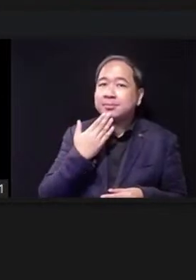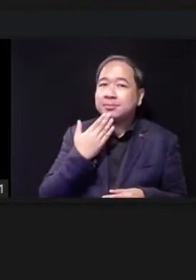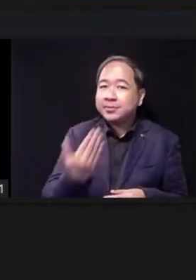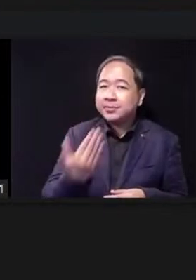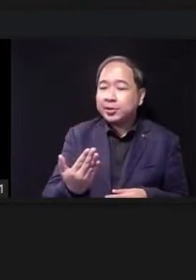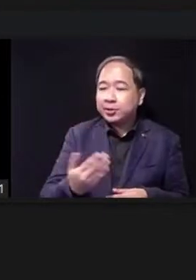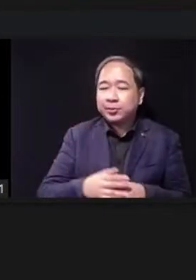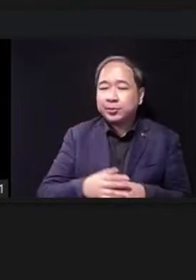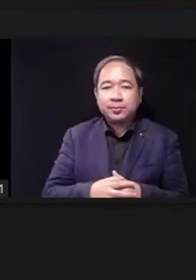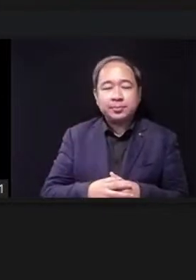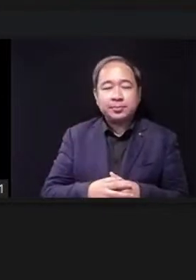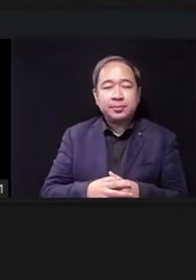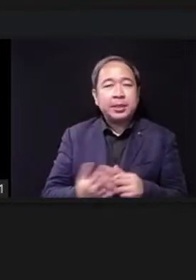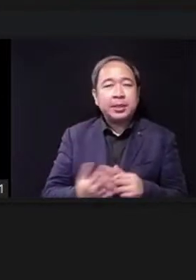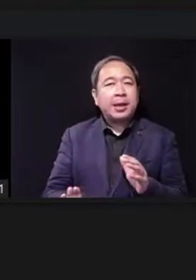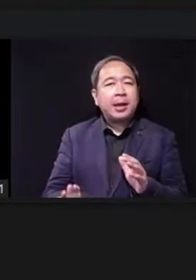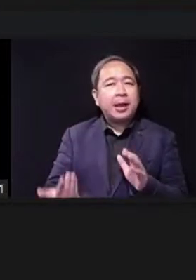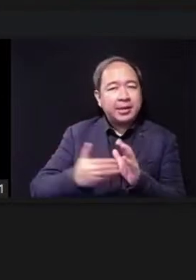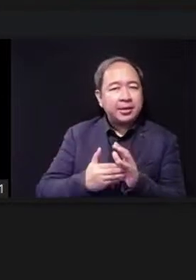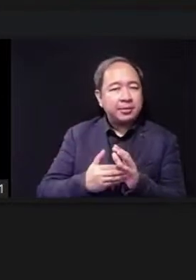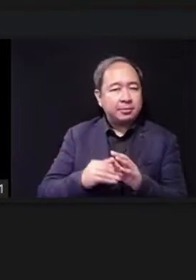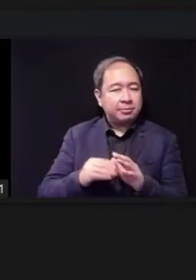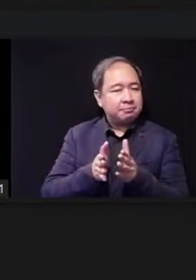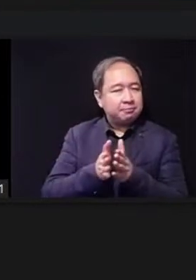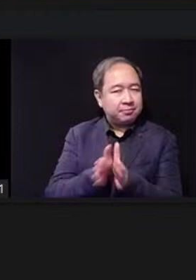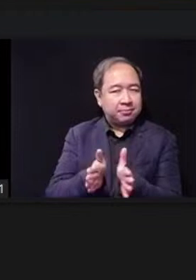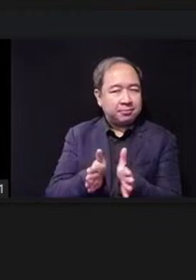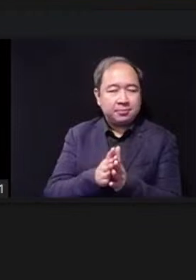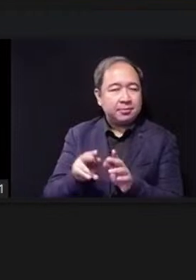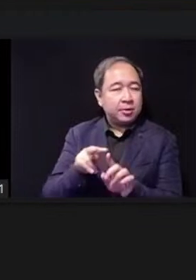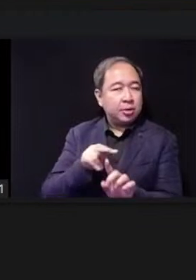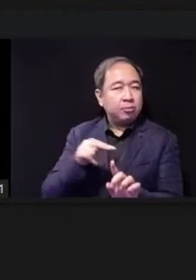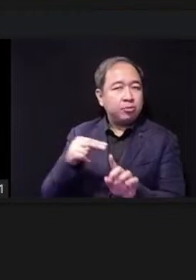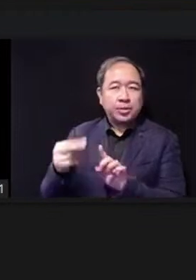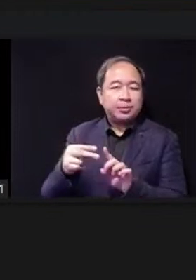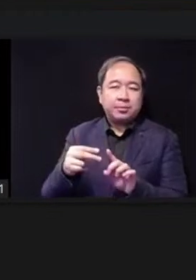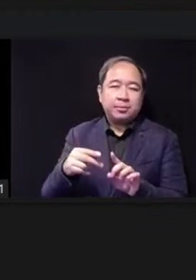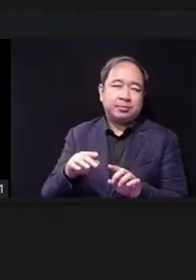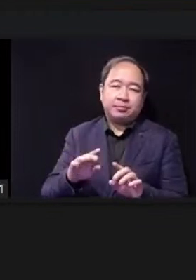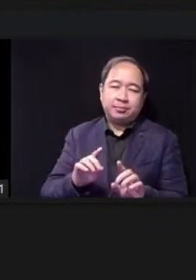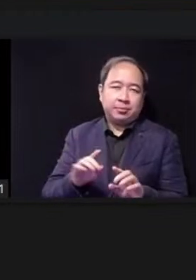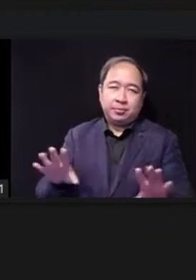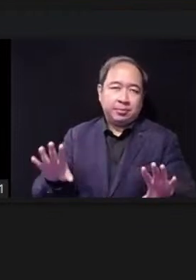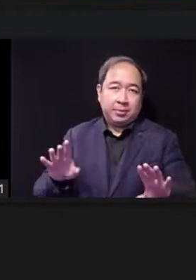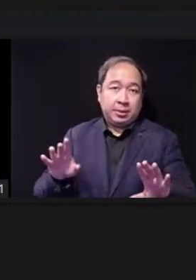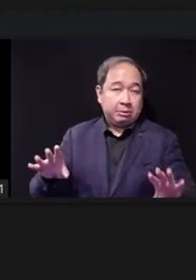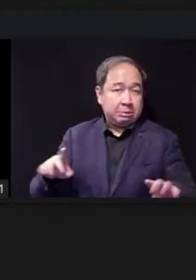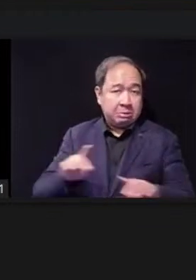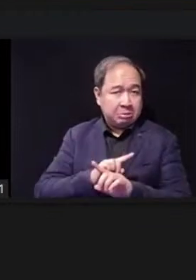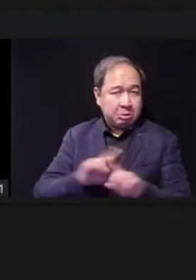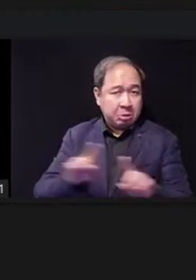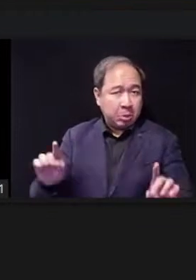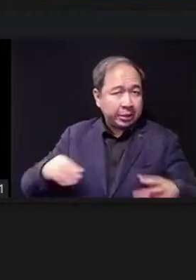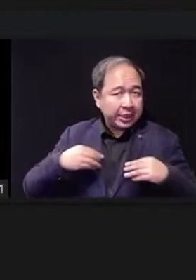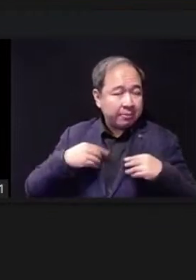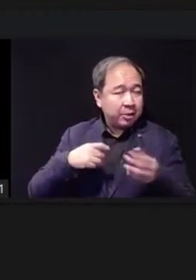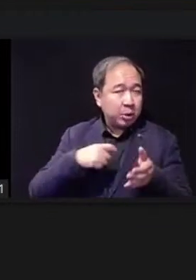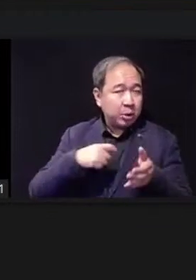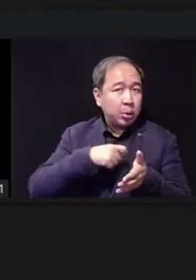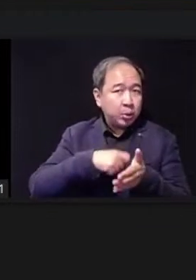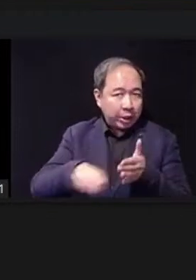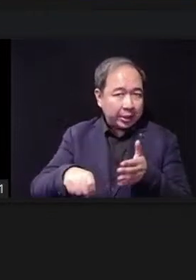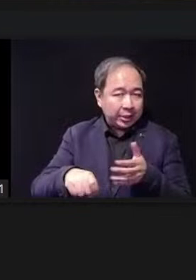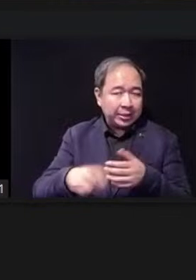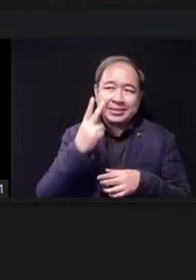to mention again that from our perspective, we cannot go along with this deletion, just given that this is a formulation we see